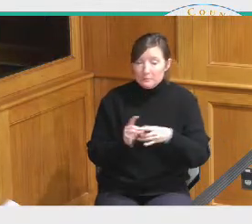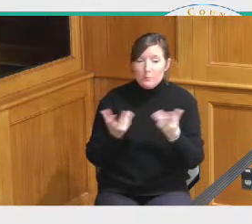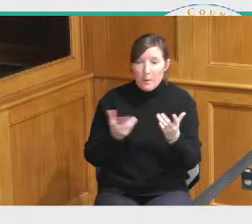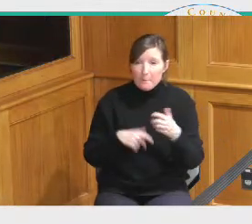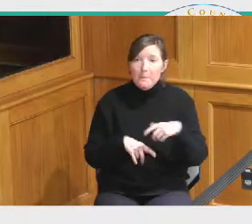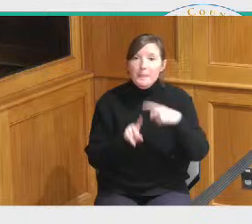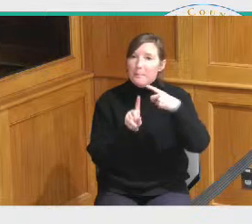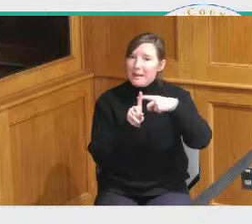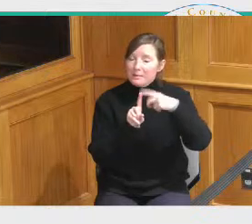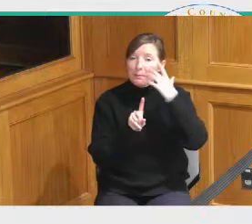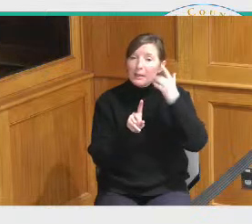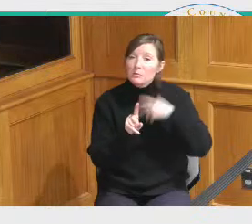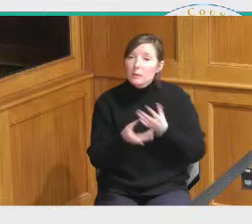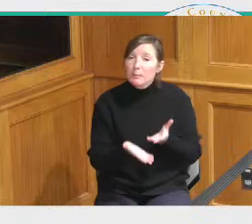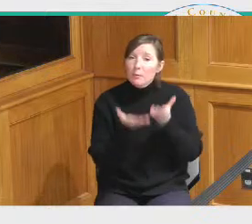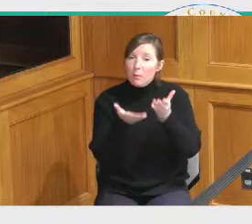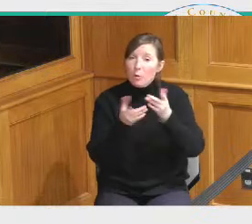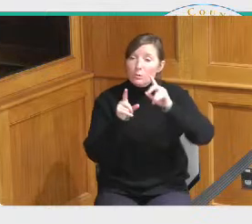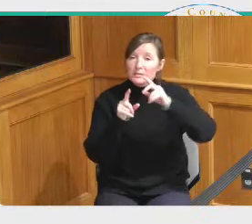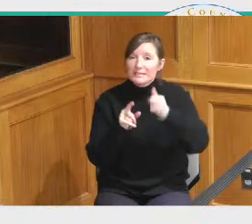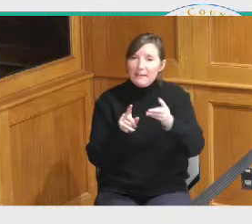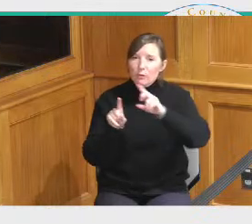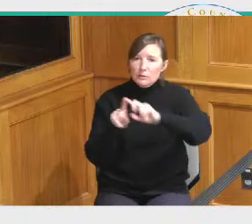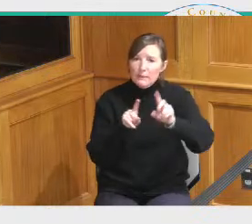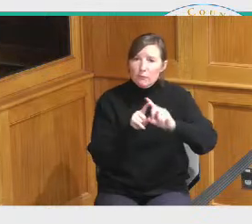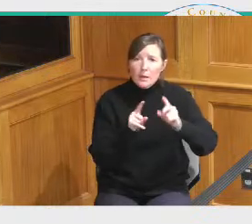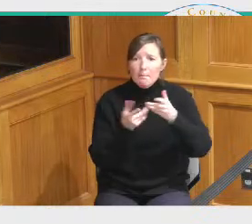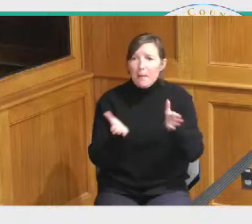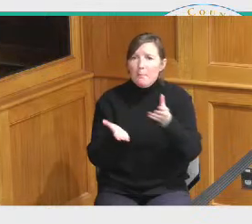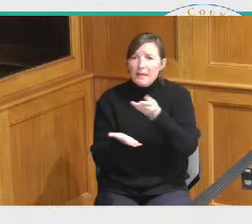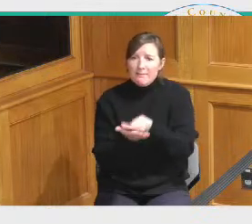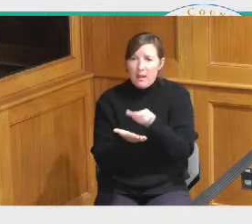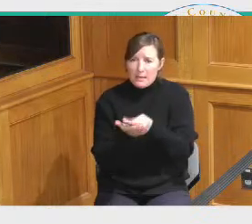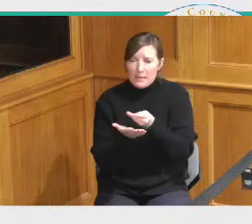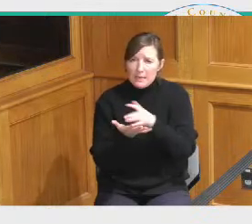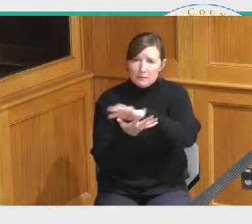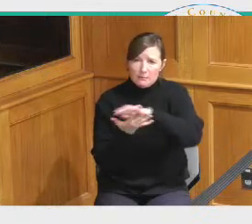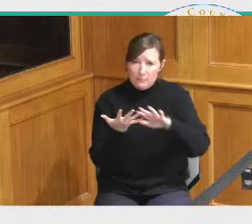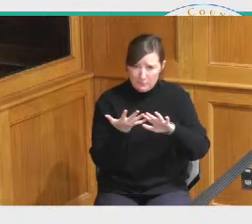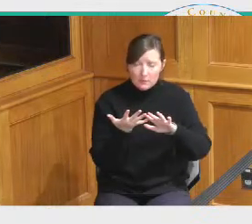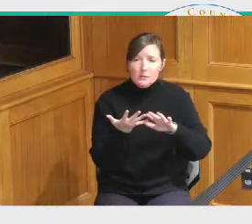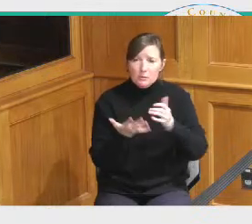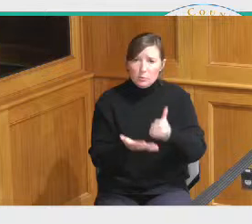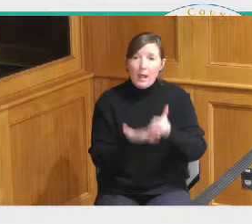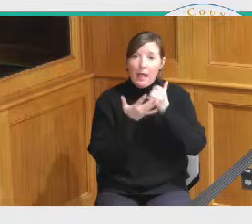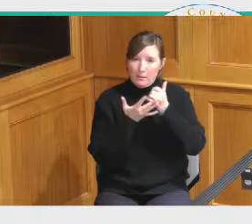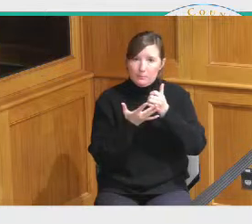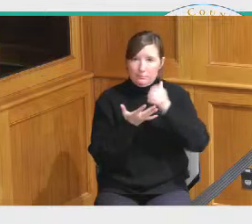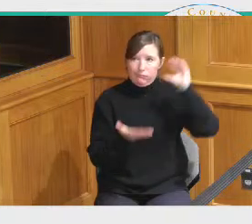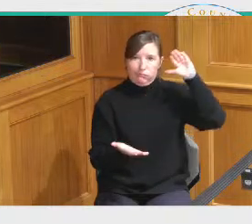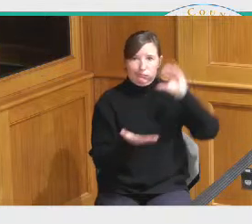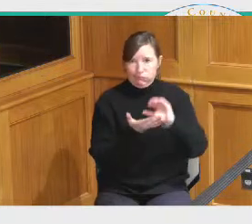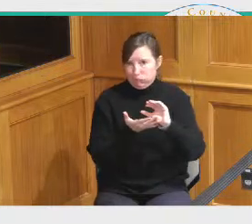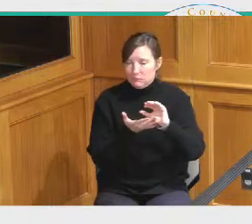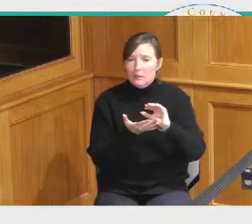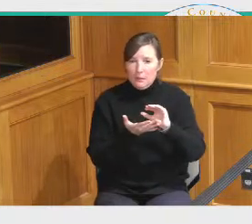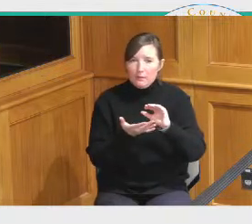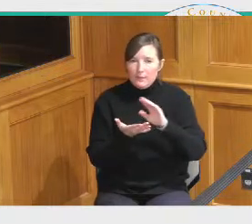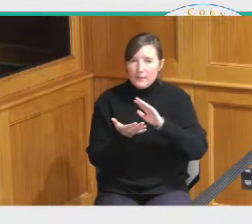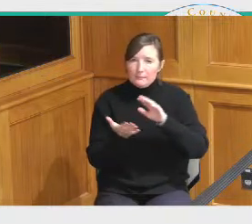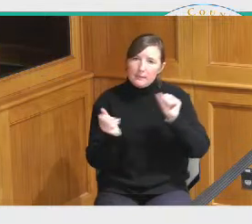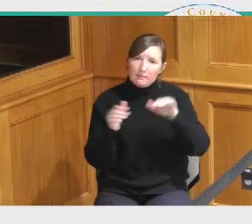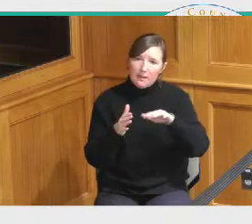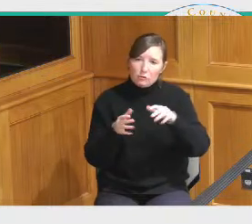We had proposed several different public funding items as a means of helping the overall convention district and thus